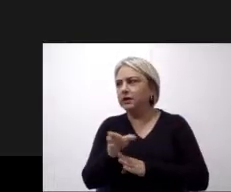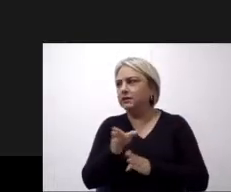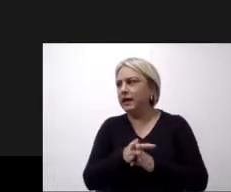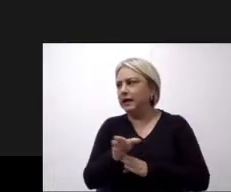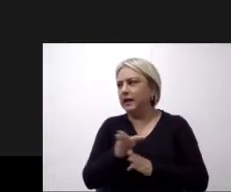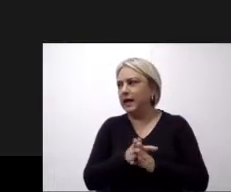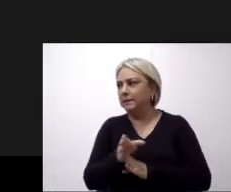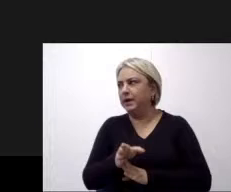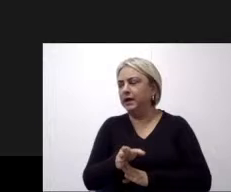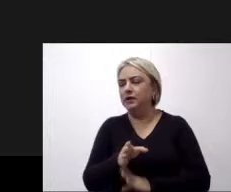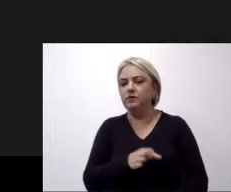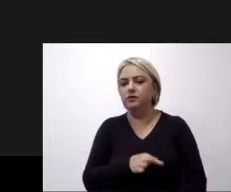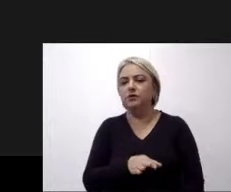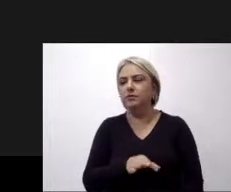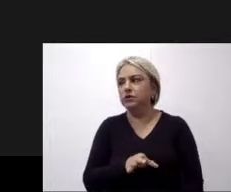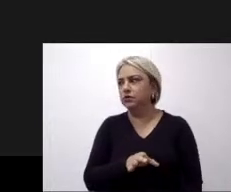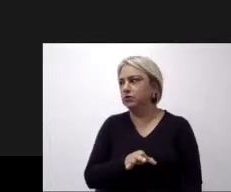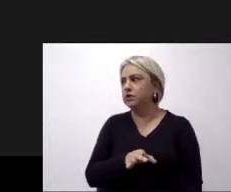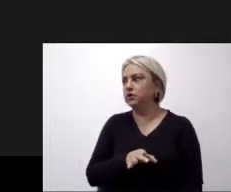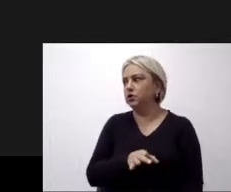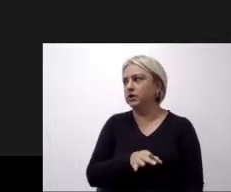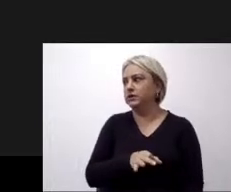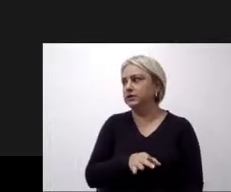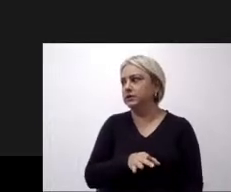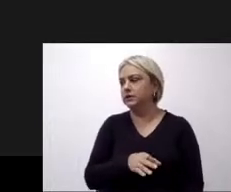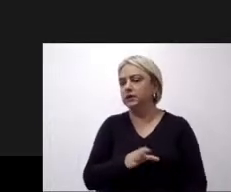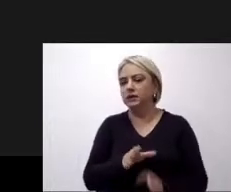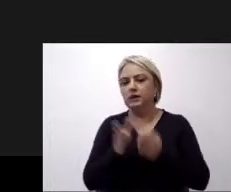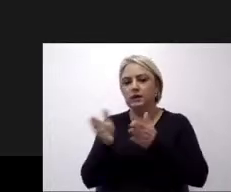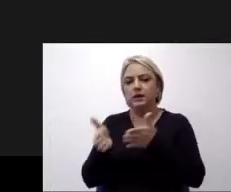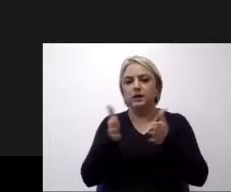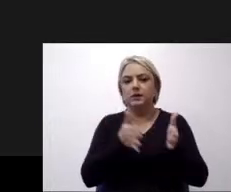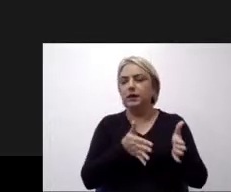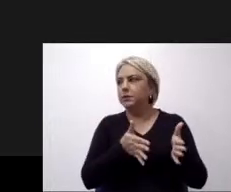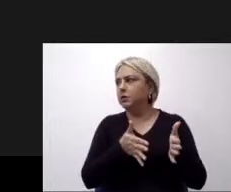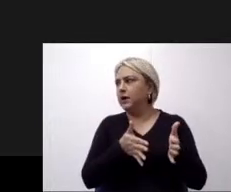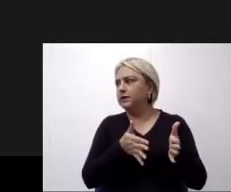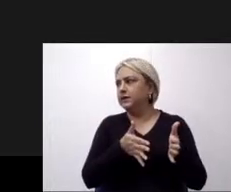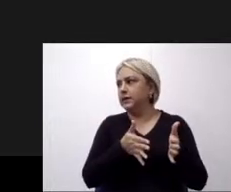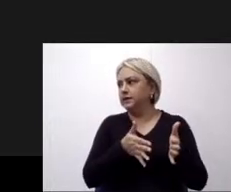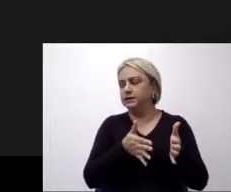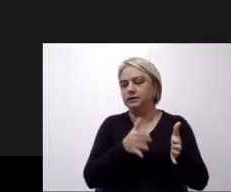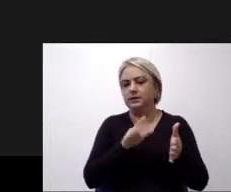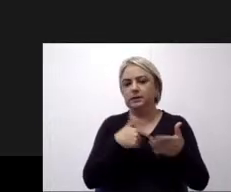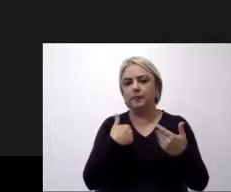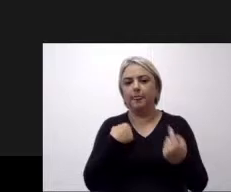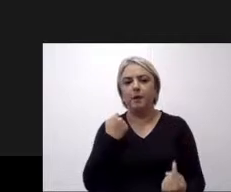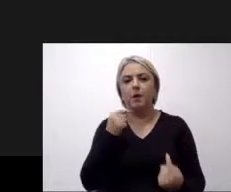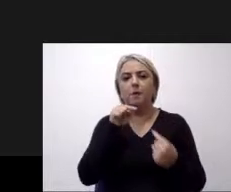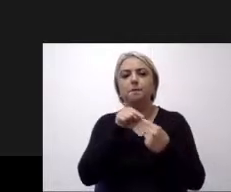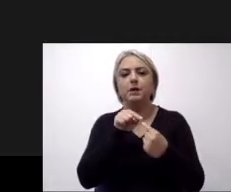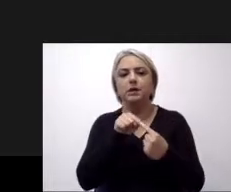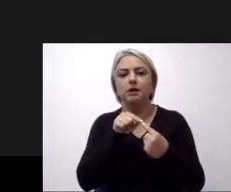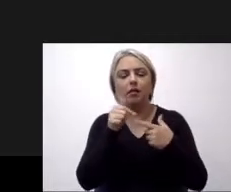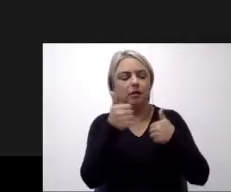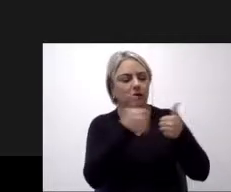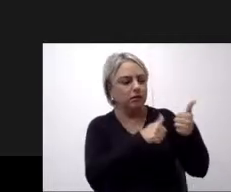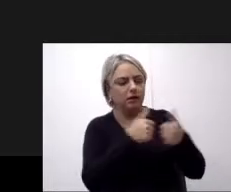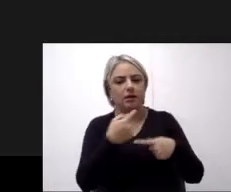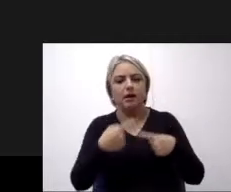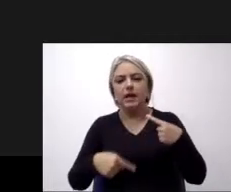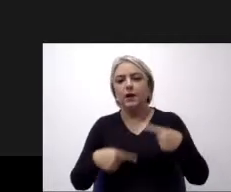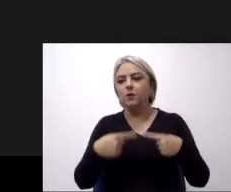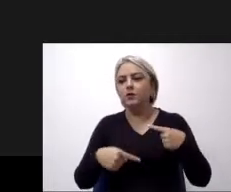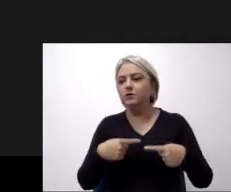What I want to show in this part is that gender is not only a new object for public policy analysis. As said in the